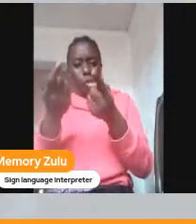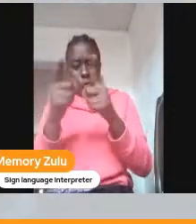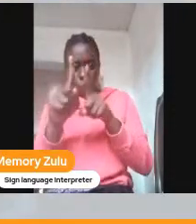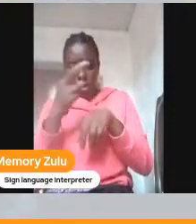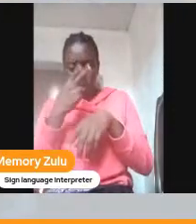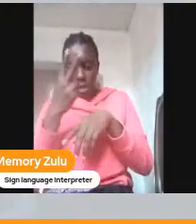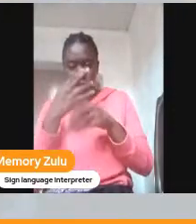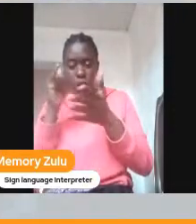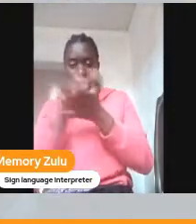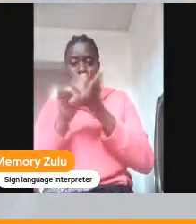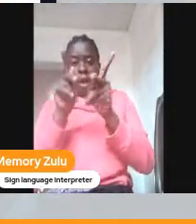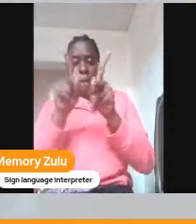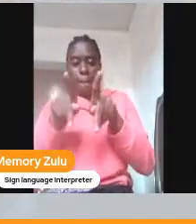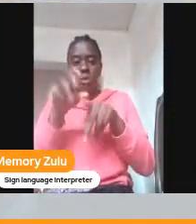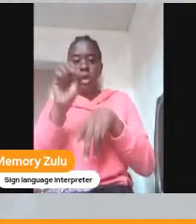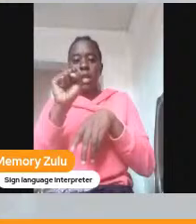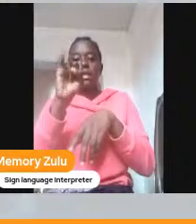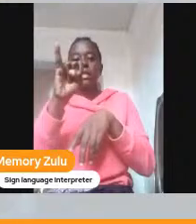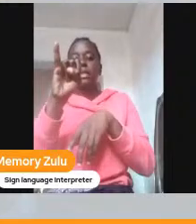Monida.